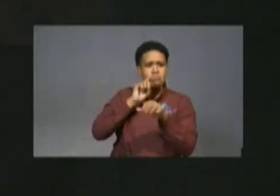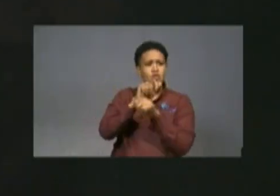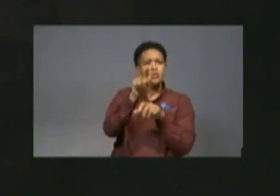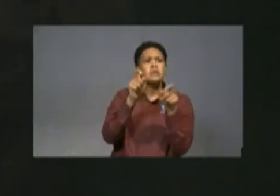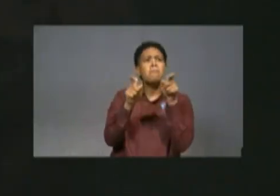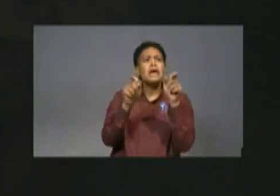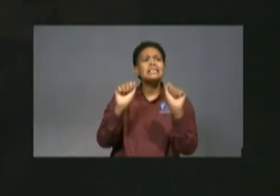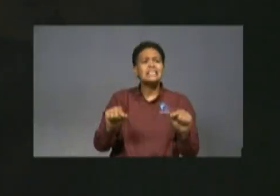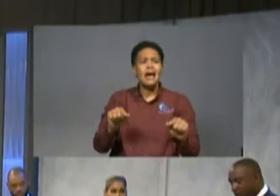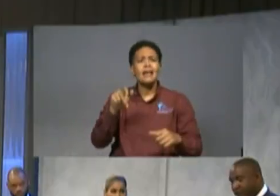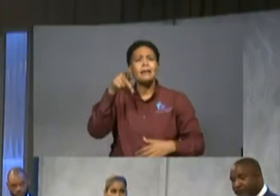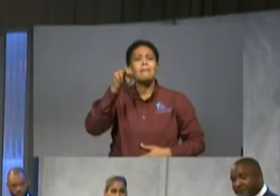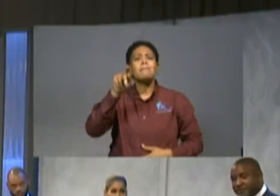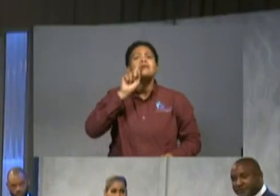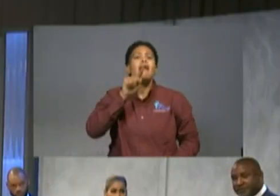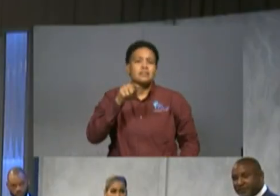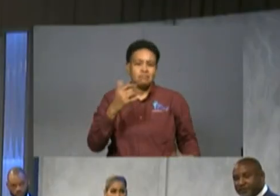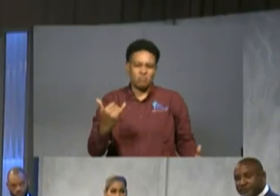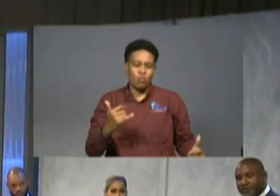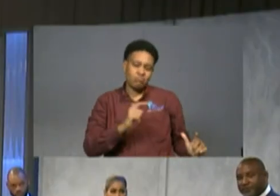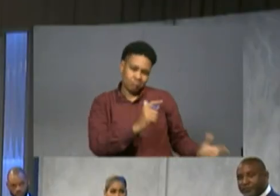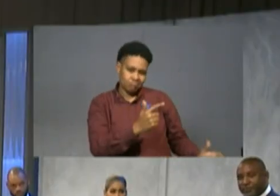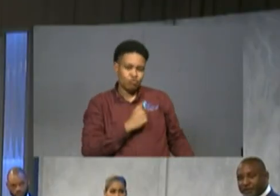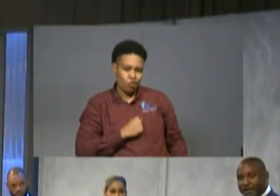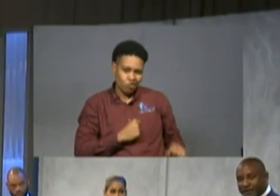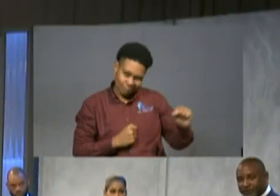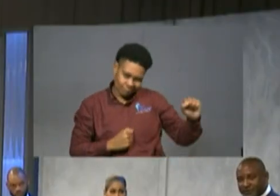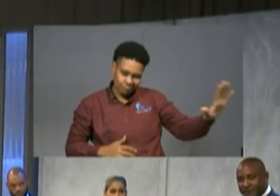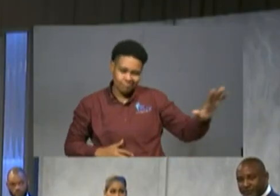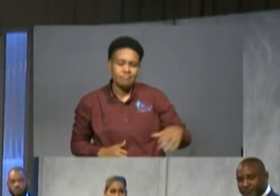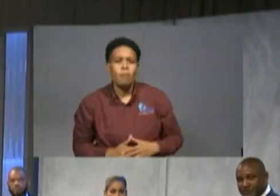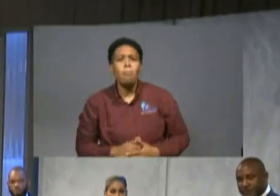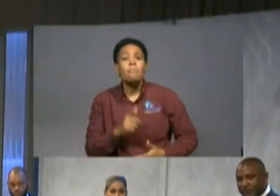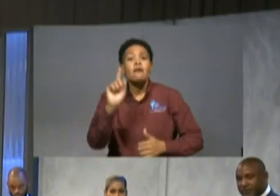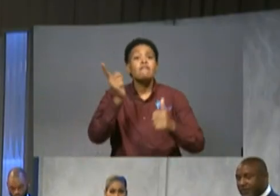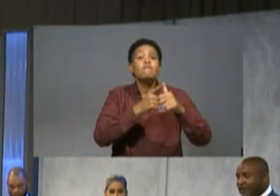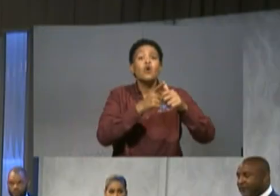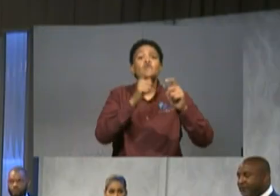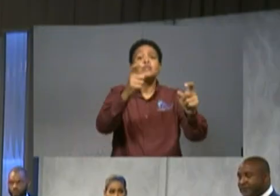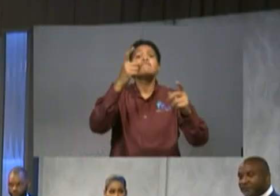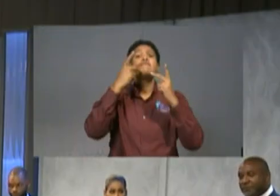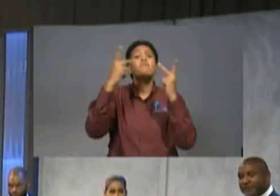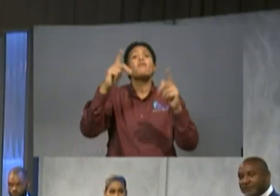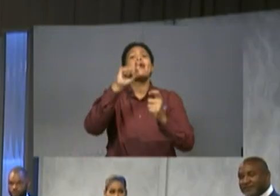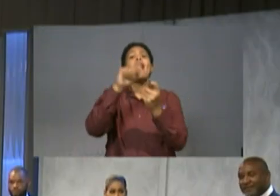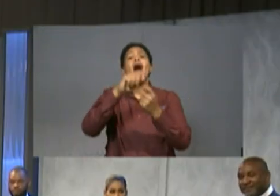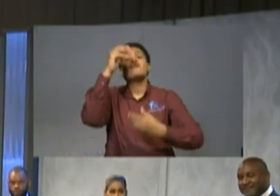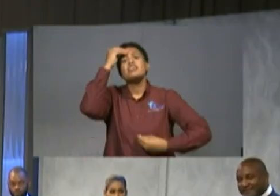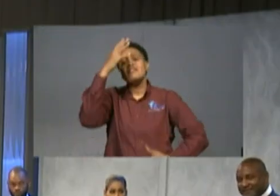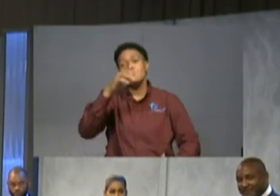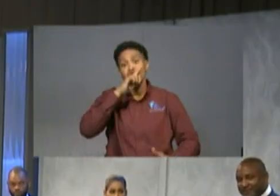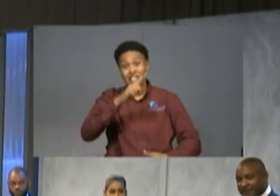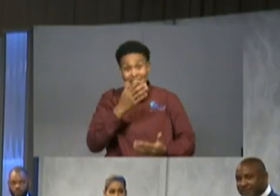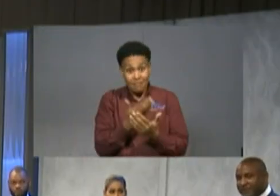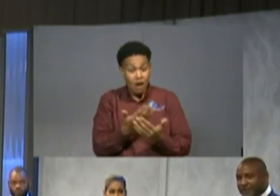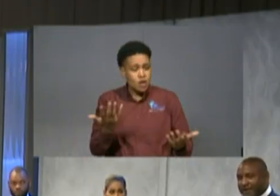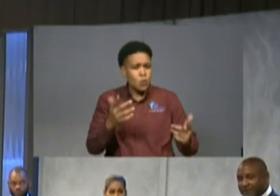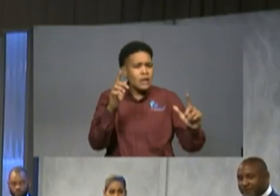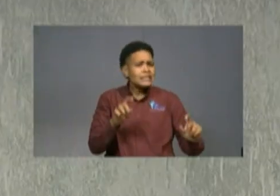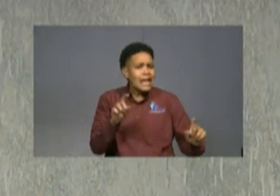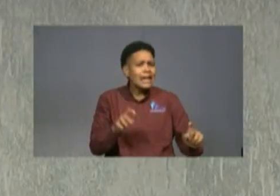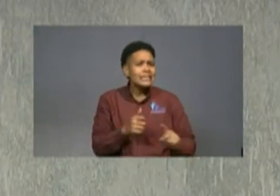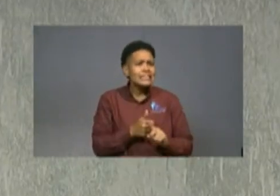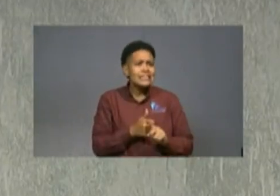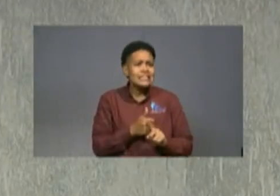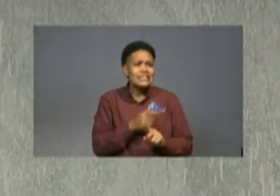situation? Well, the first thing is that you have to give the public accurate information. The fact of the matter is that the testing has been the